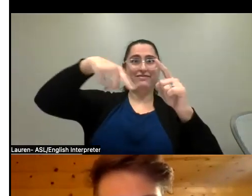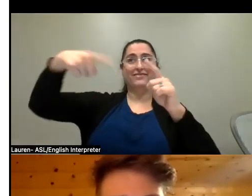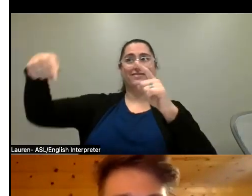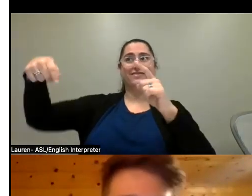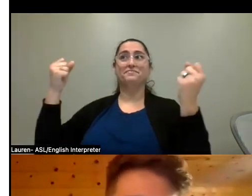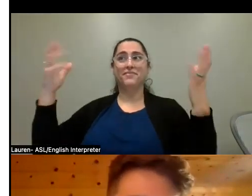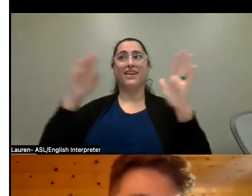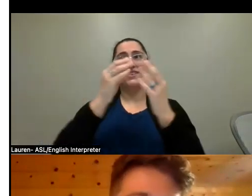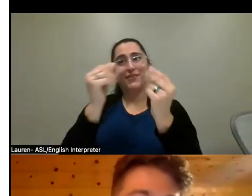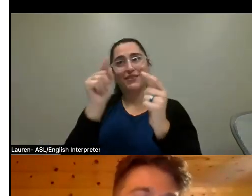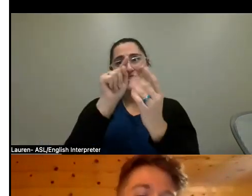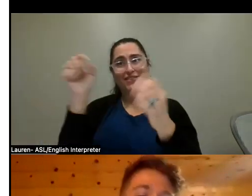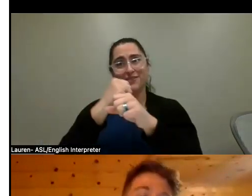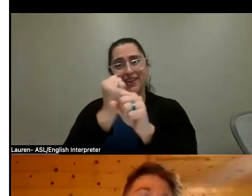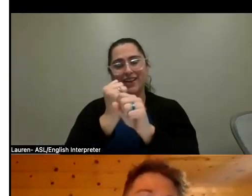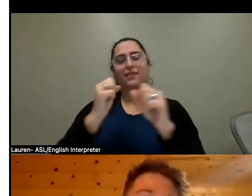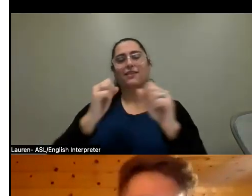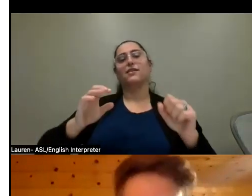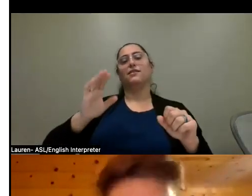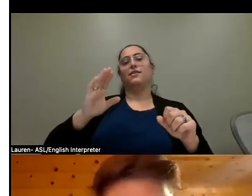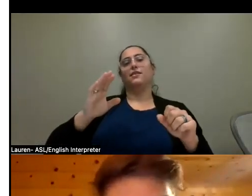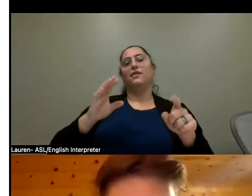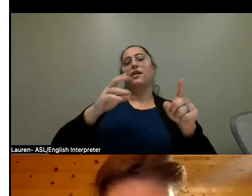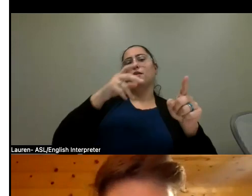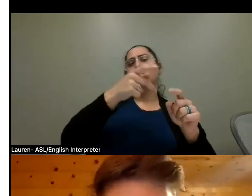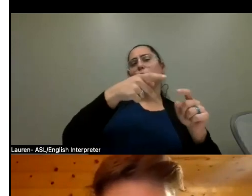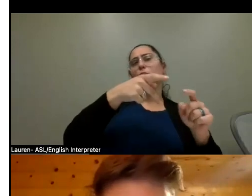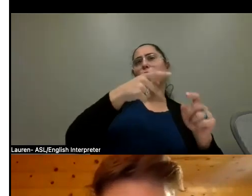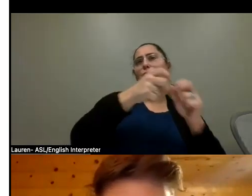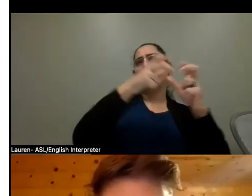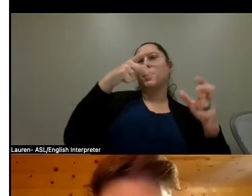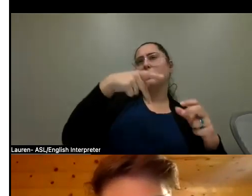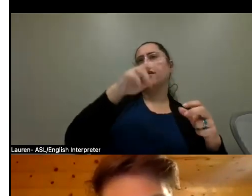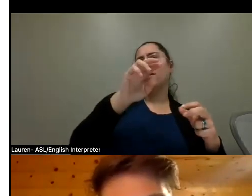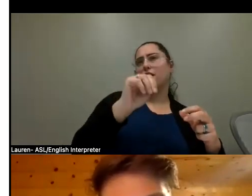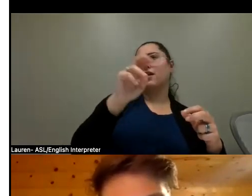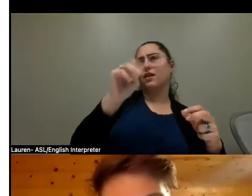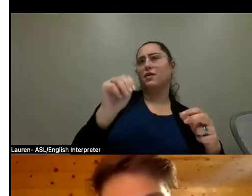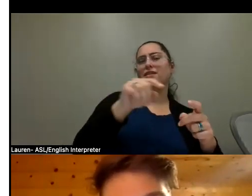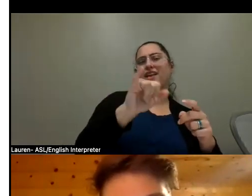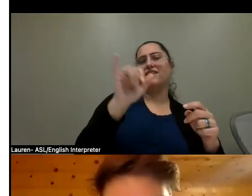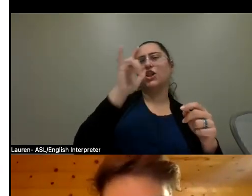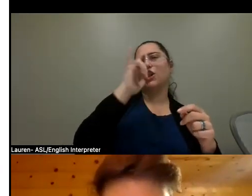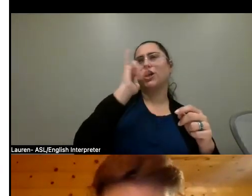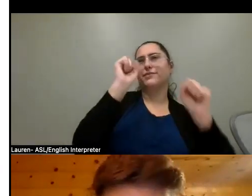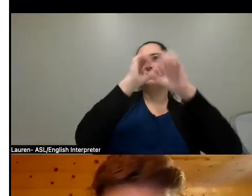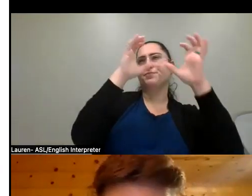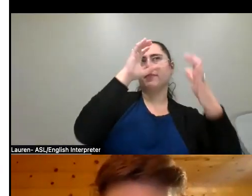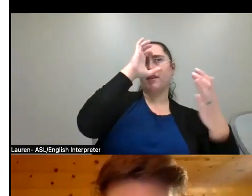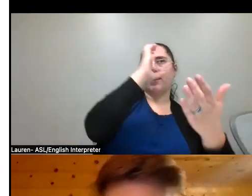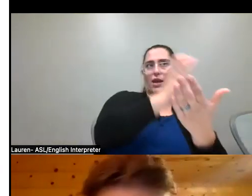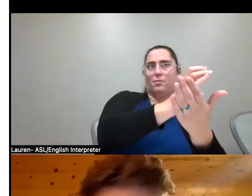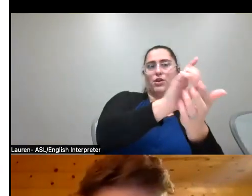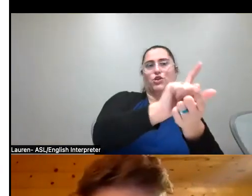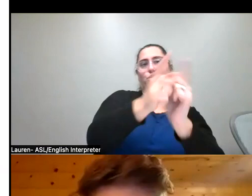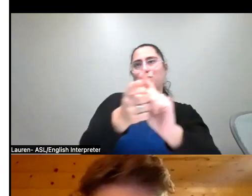case, this ProteinMPNN is more like mapping an image into the text,